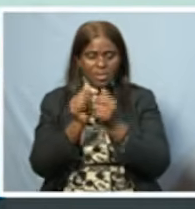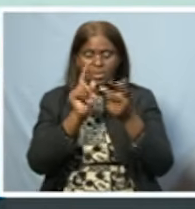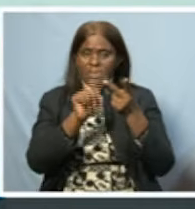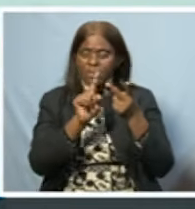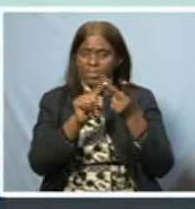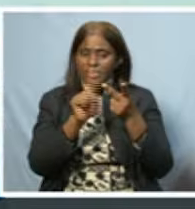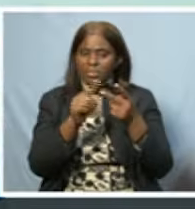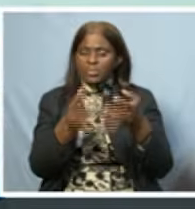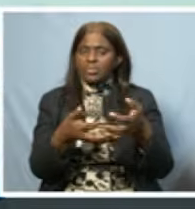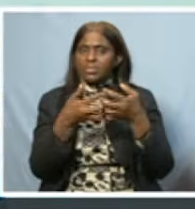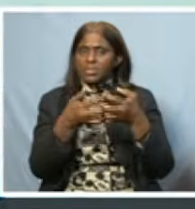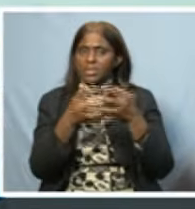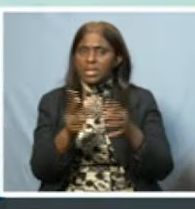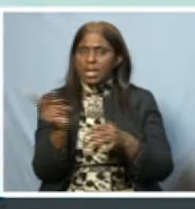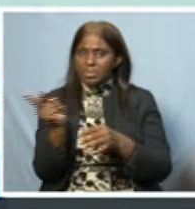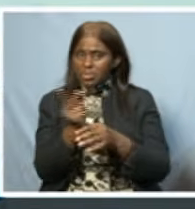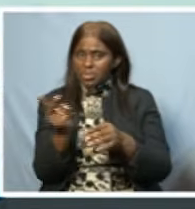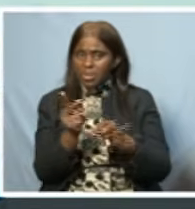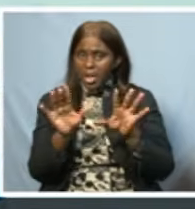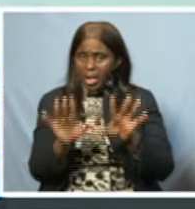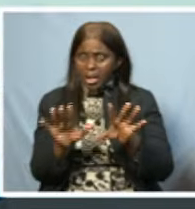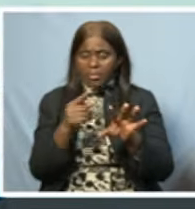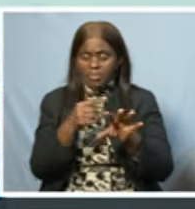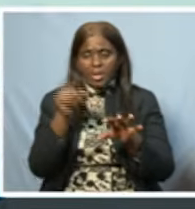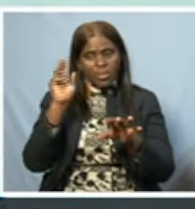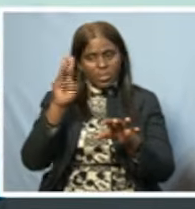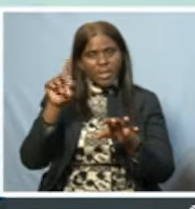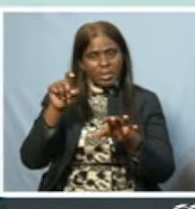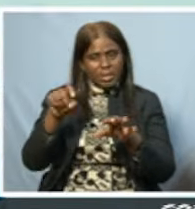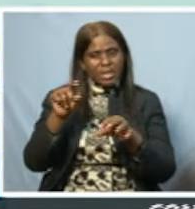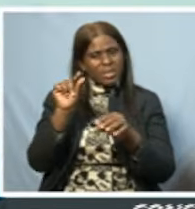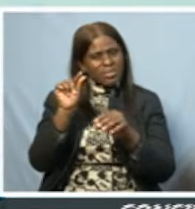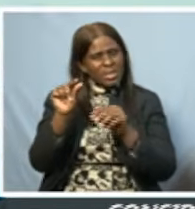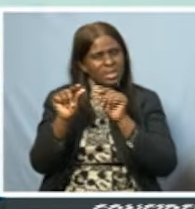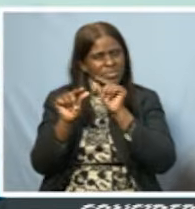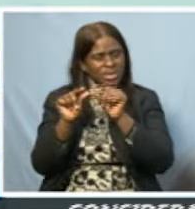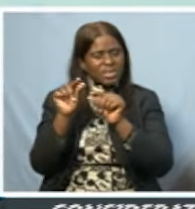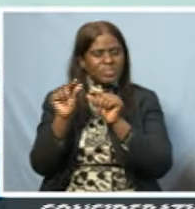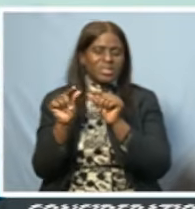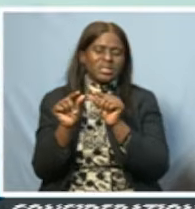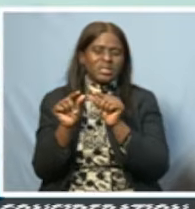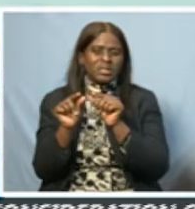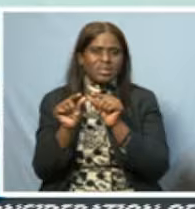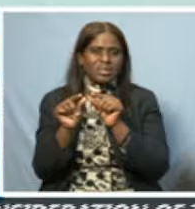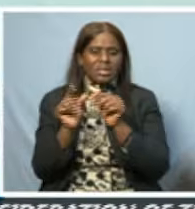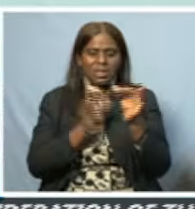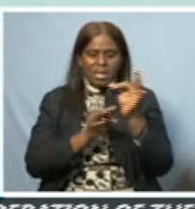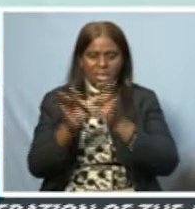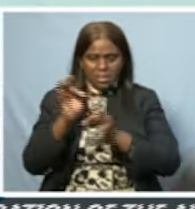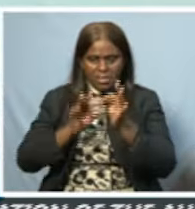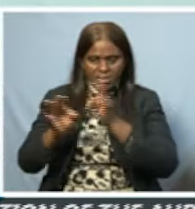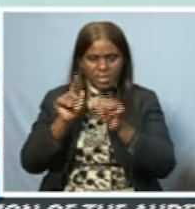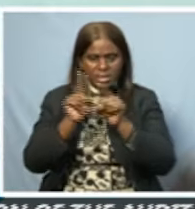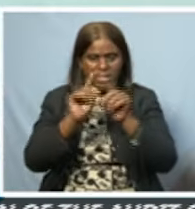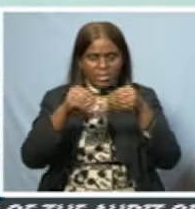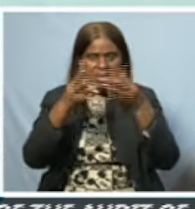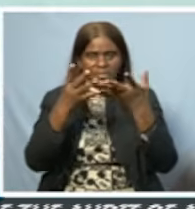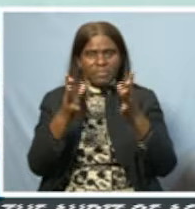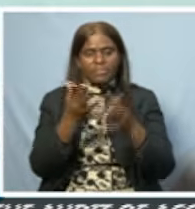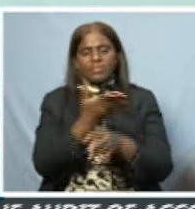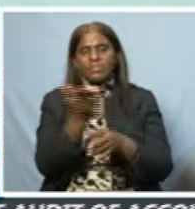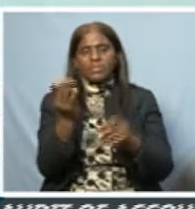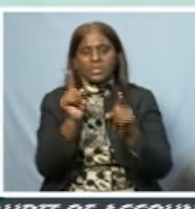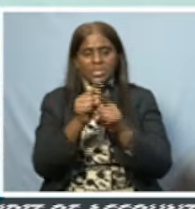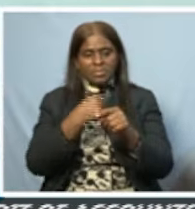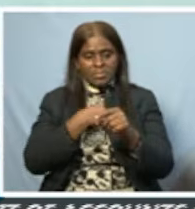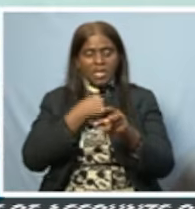the engineer. I would need that a bit of explanation is given, and